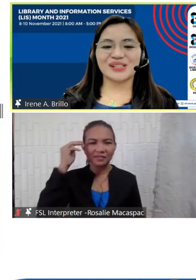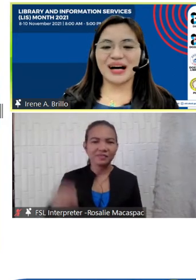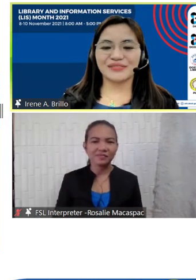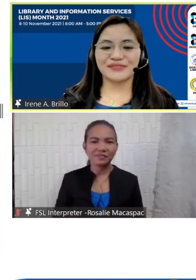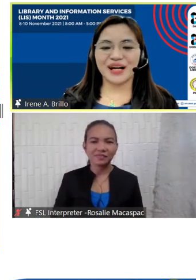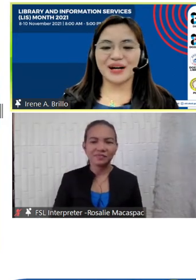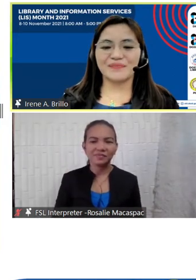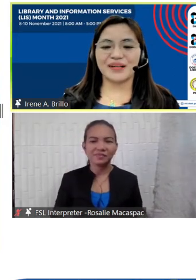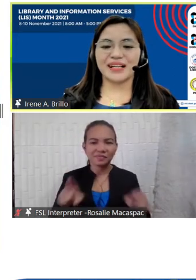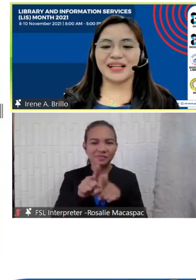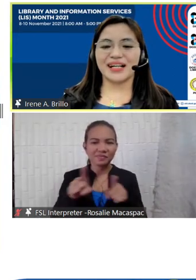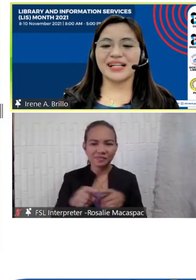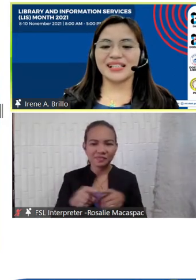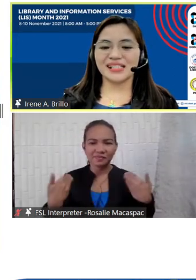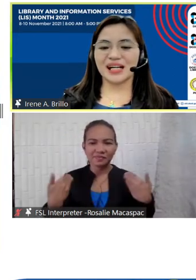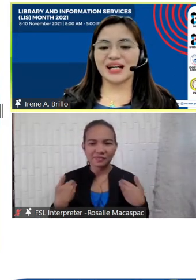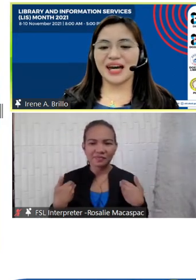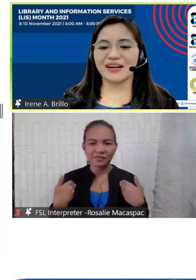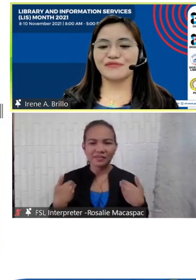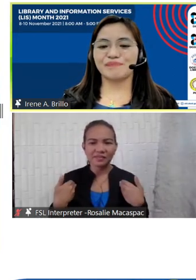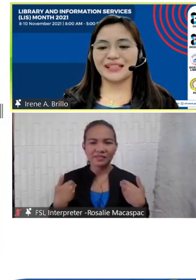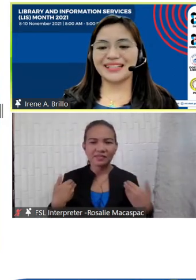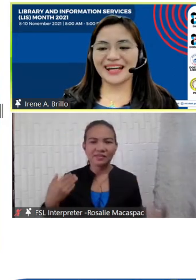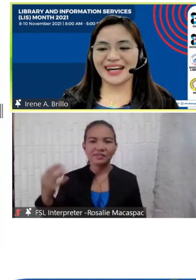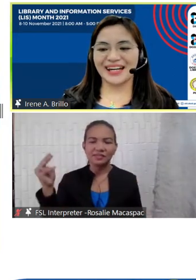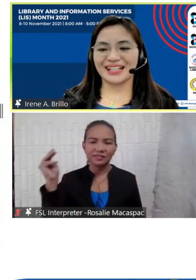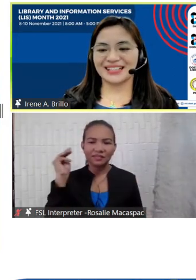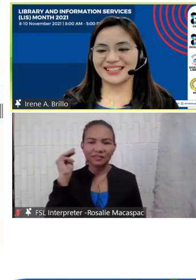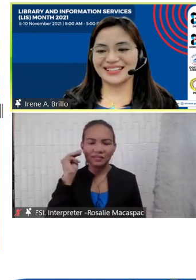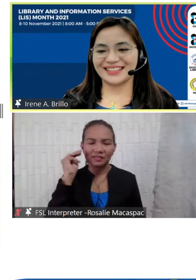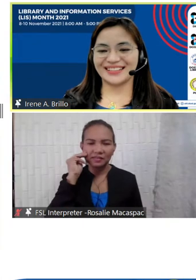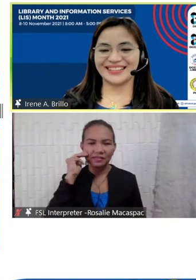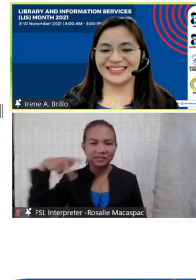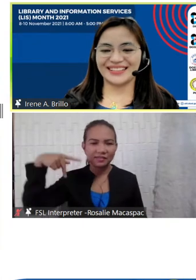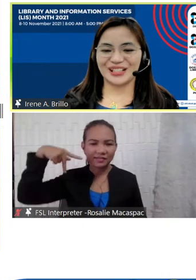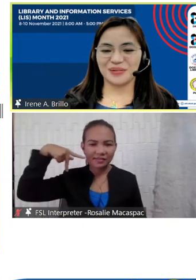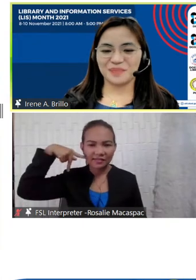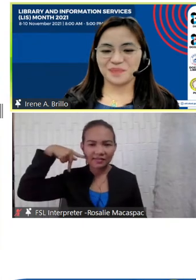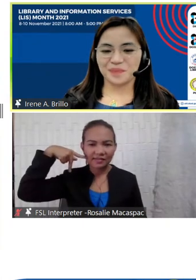We also have from Maria Elisha F. Padre.